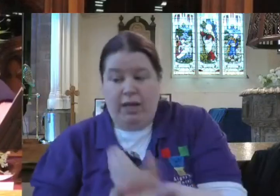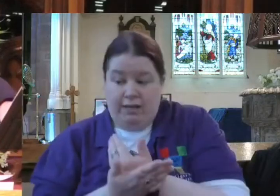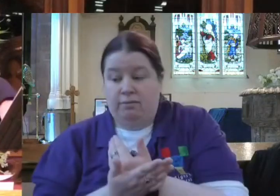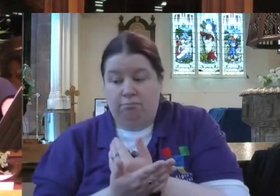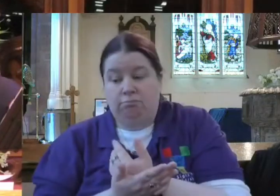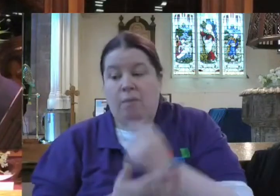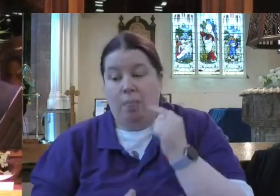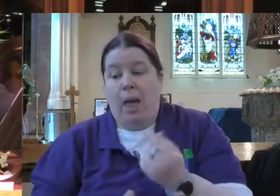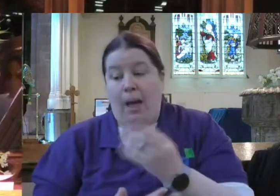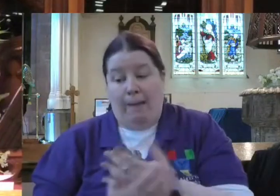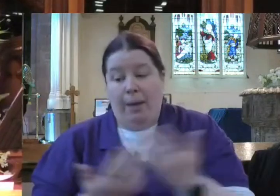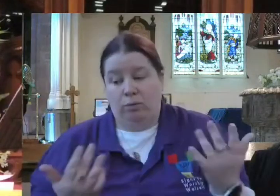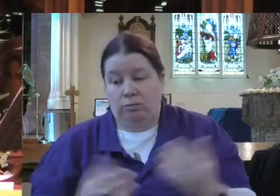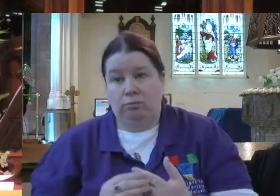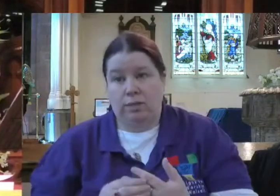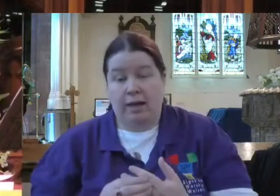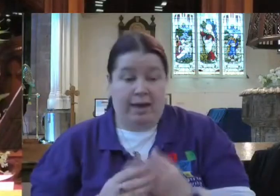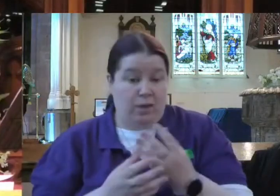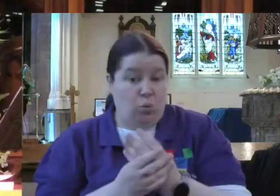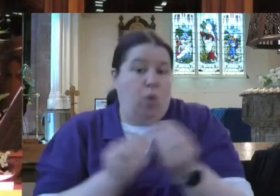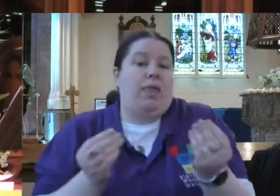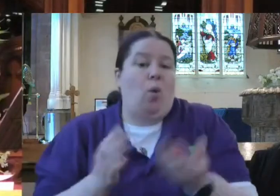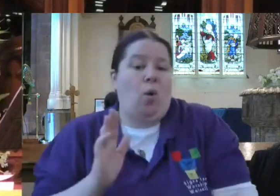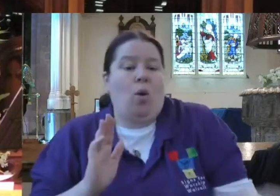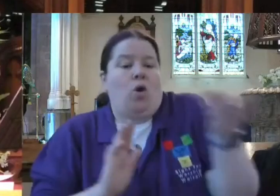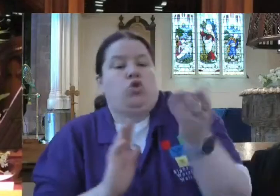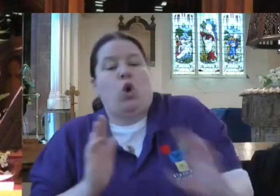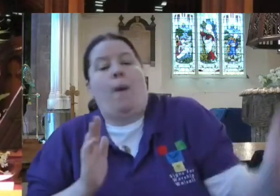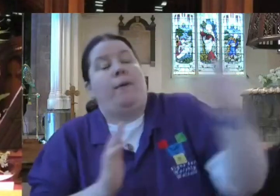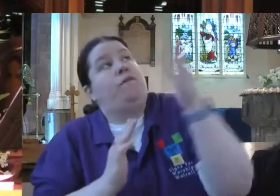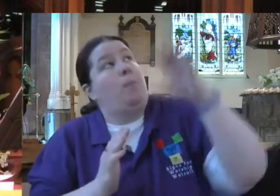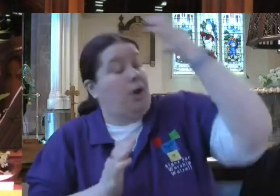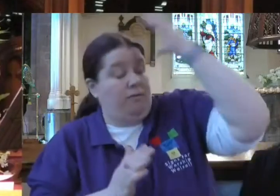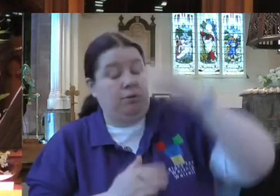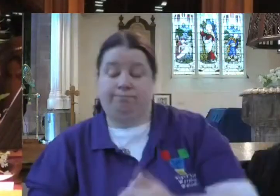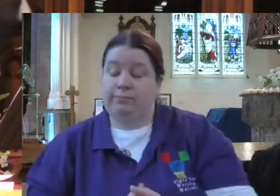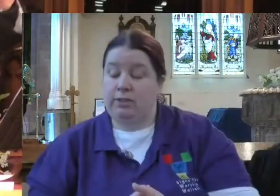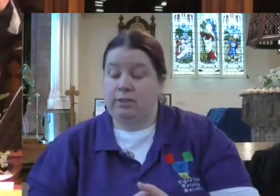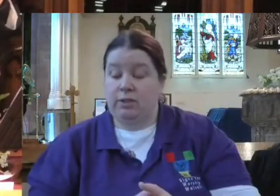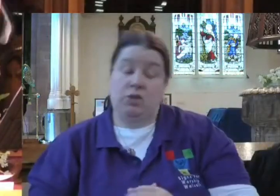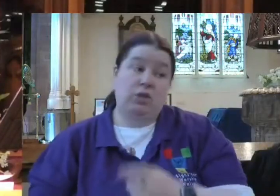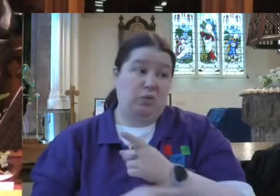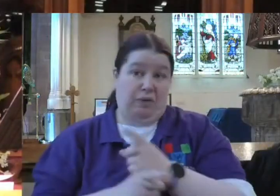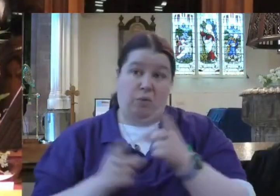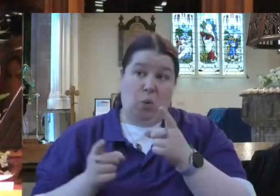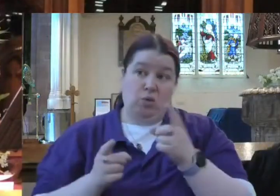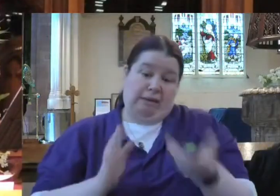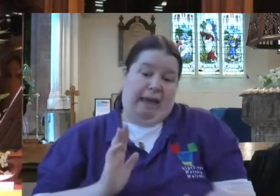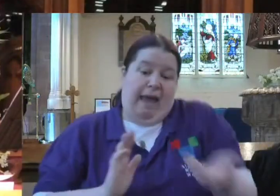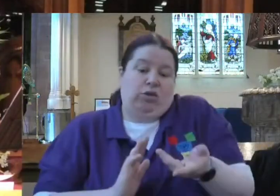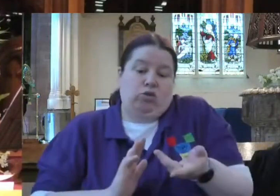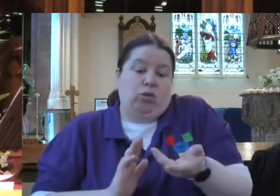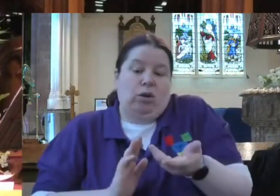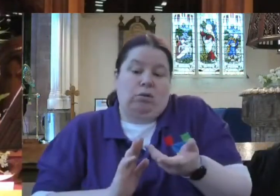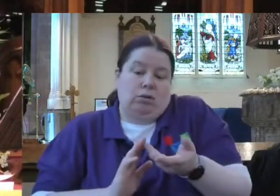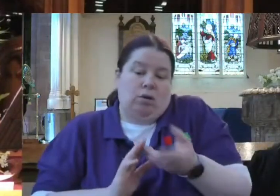£35,209. That's without the gift aid on top of it. What an amazing amount. That was just if everyone gave an extra cup of coffee, in effect, to the church every